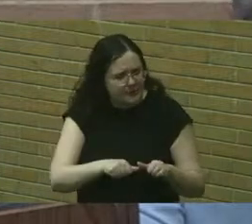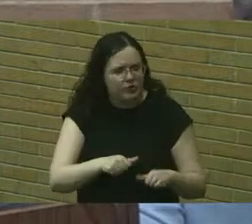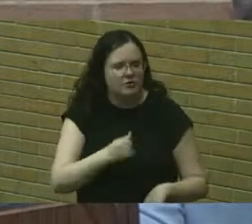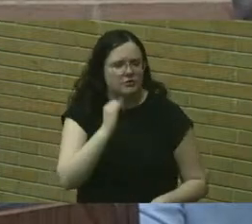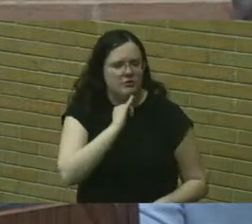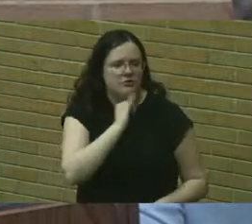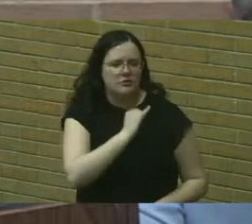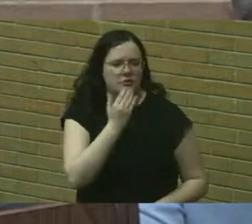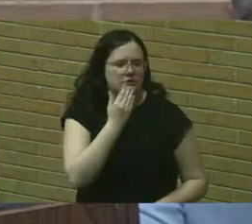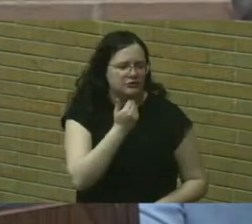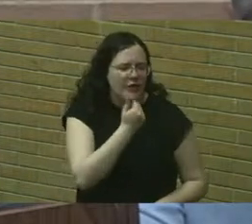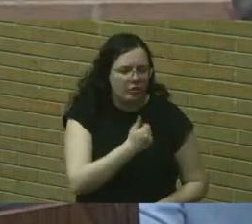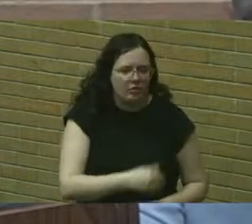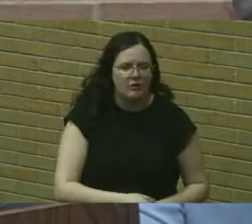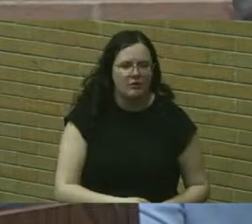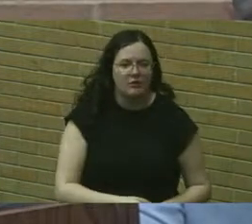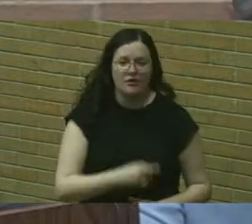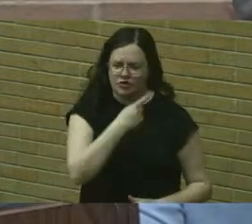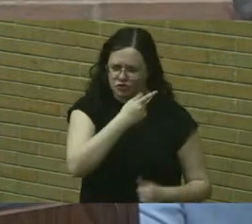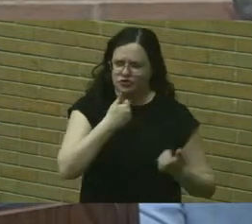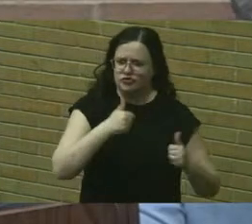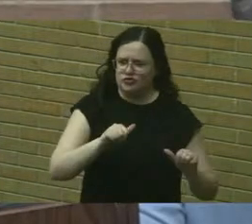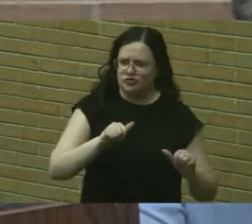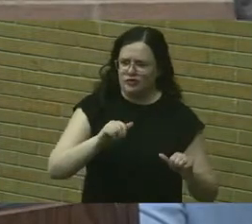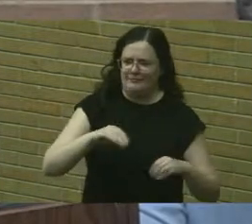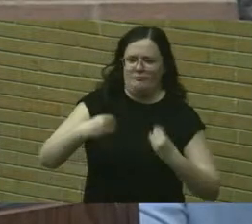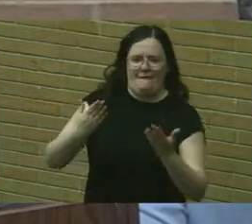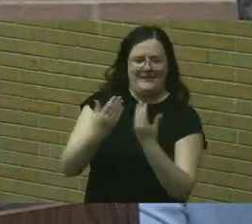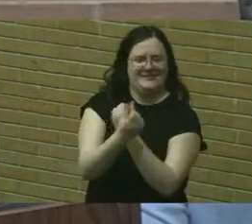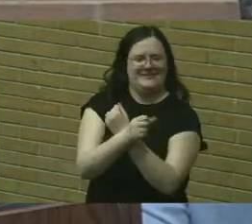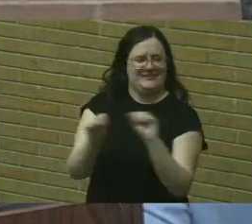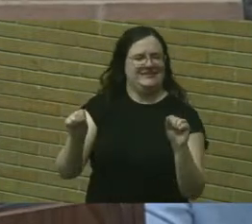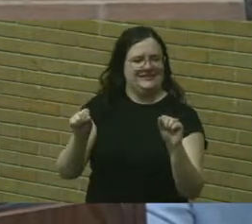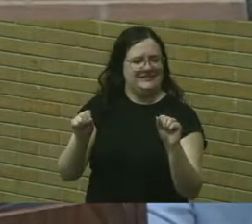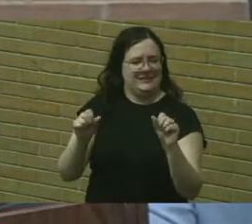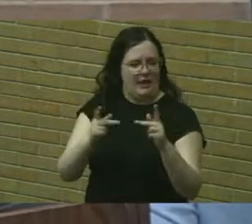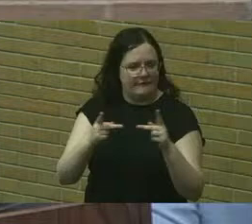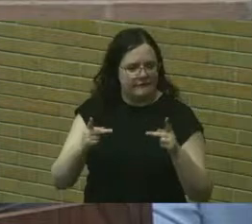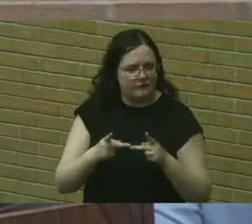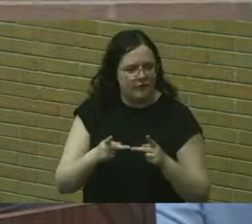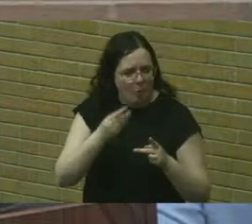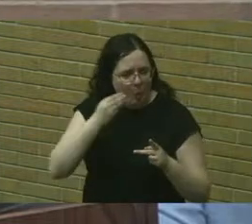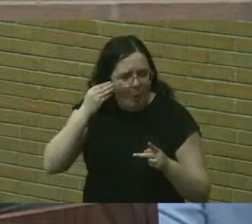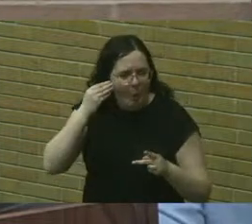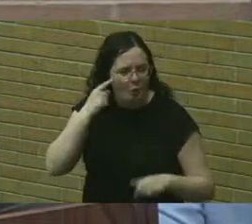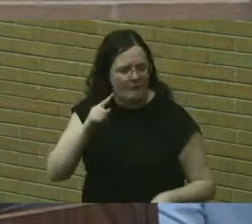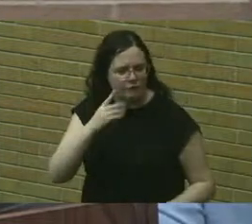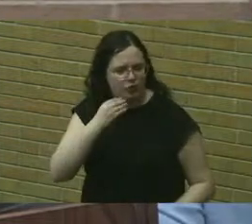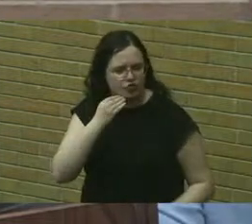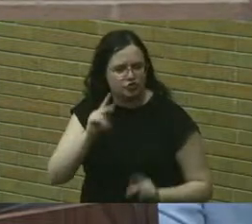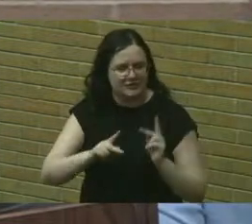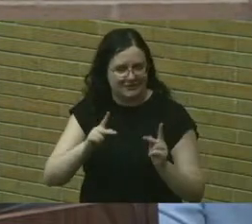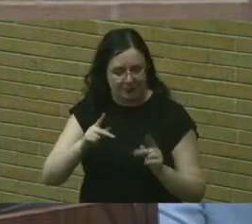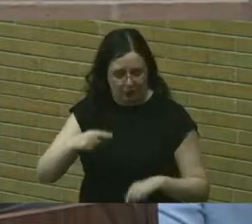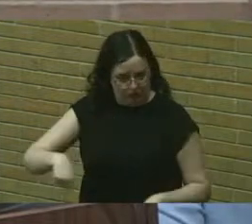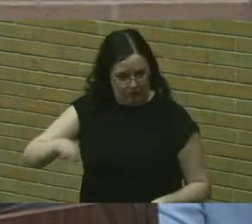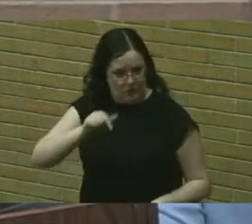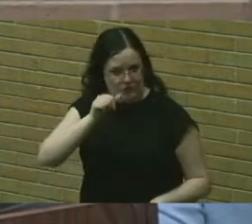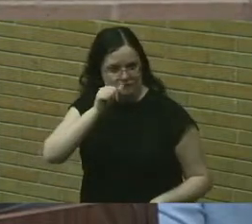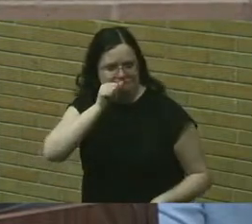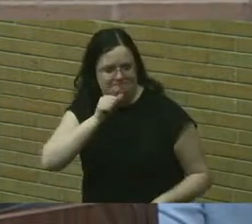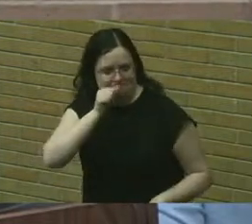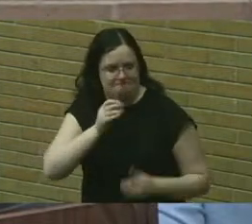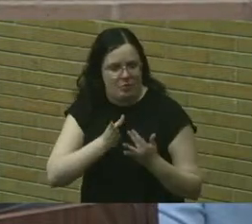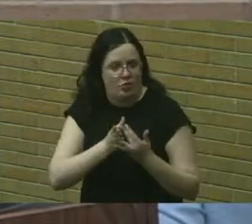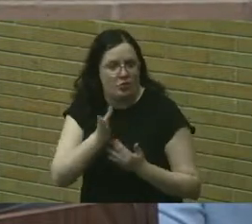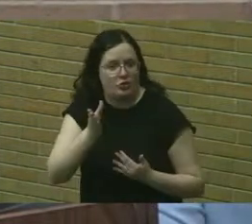actually tries to provide safe haven for the Jewish people that survived the Holocaust